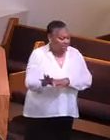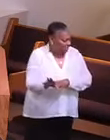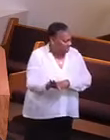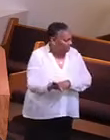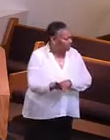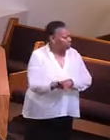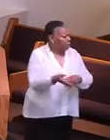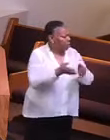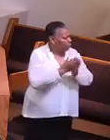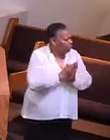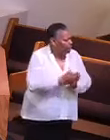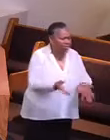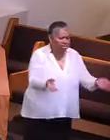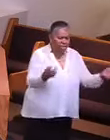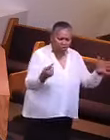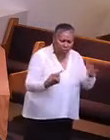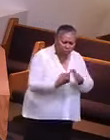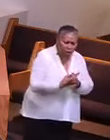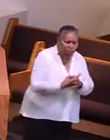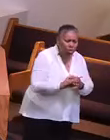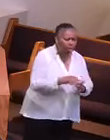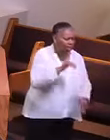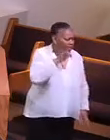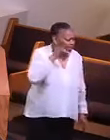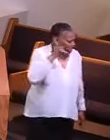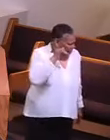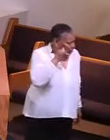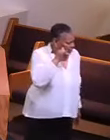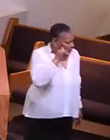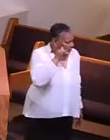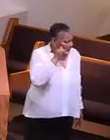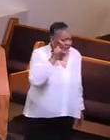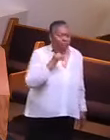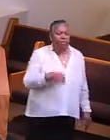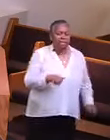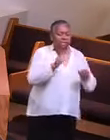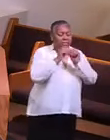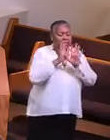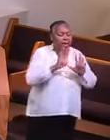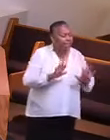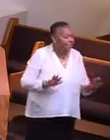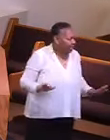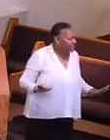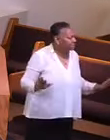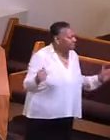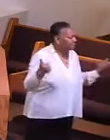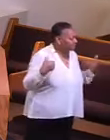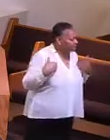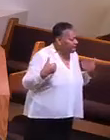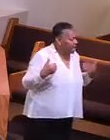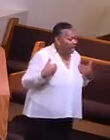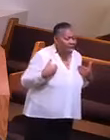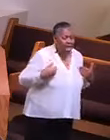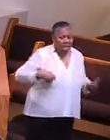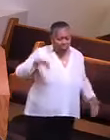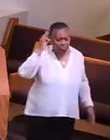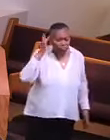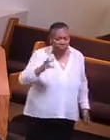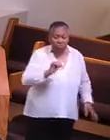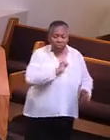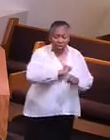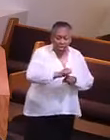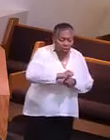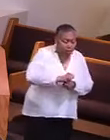for coming and being a part. And I just, as I shared at 8 o'clock, it's just a blessing to have clergy that are